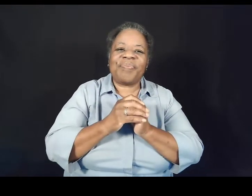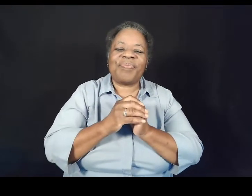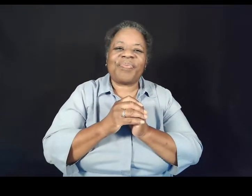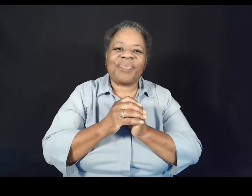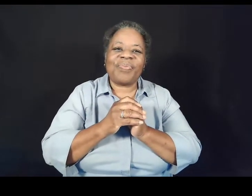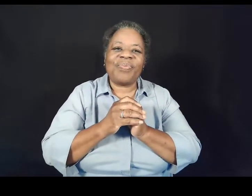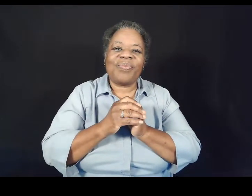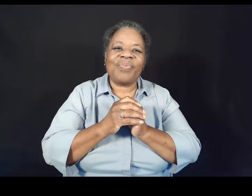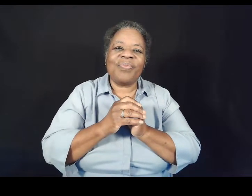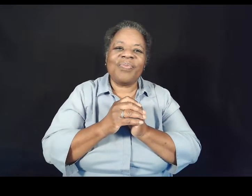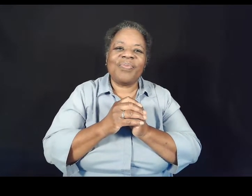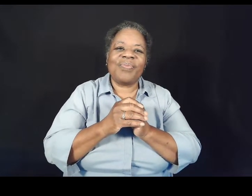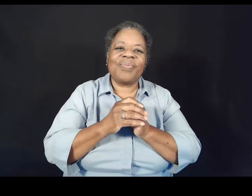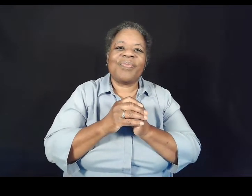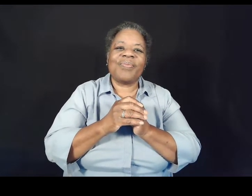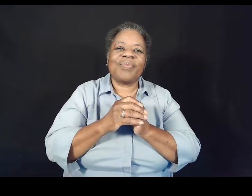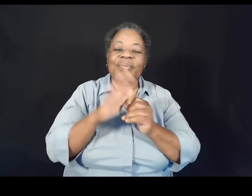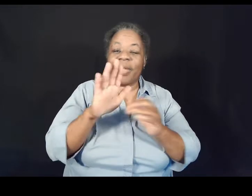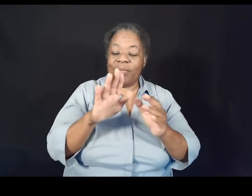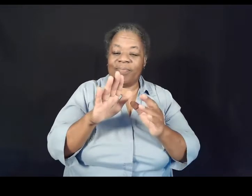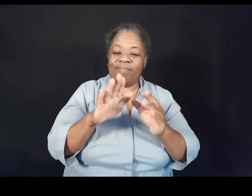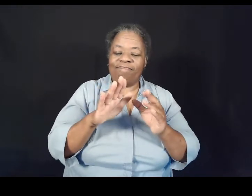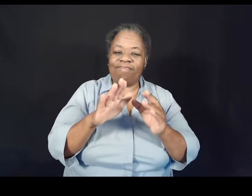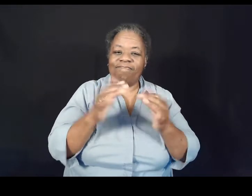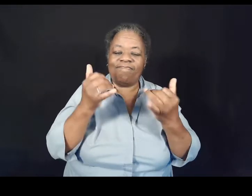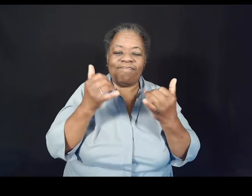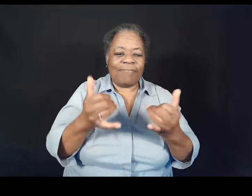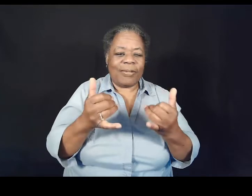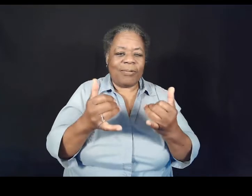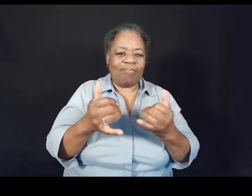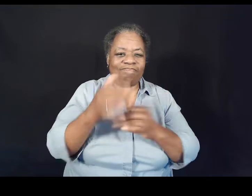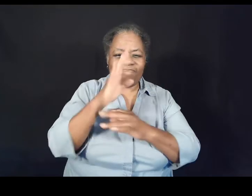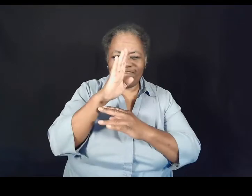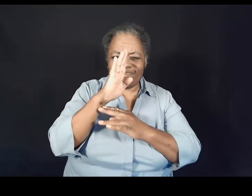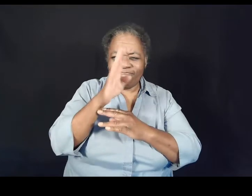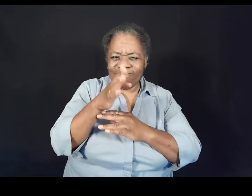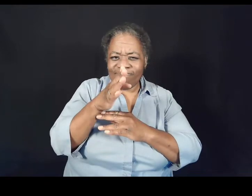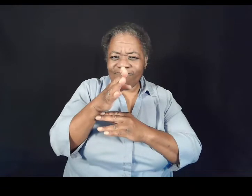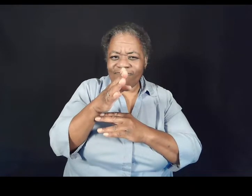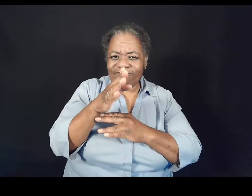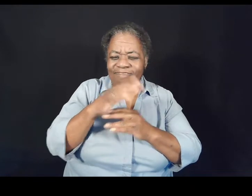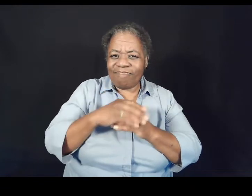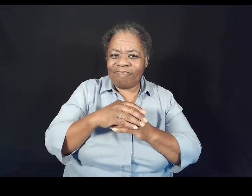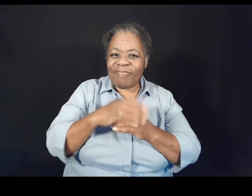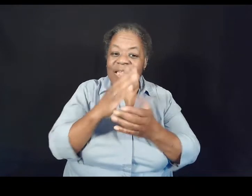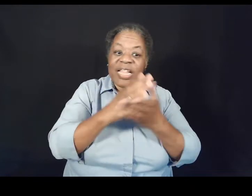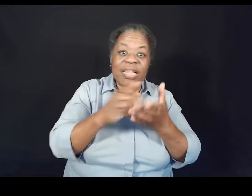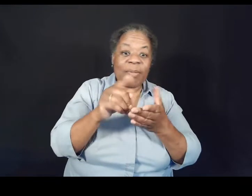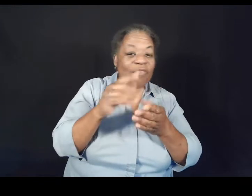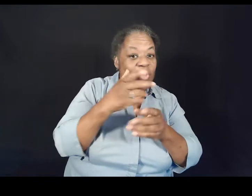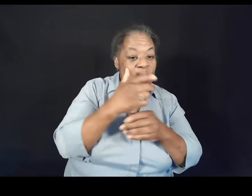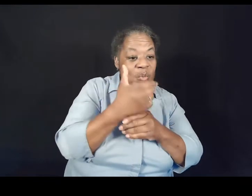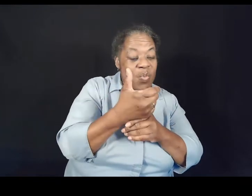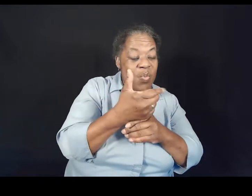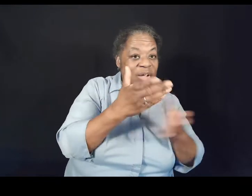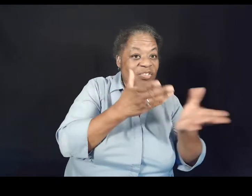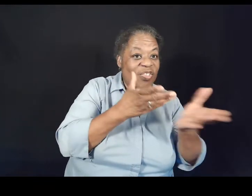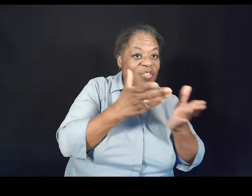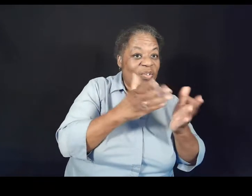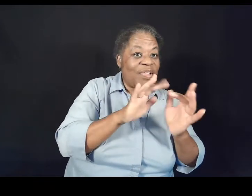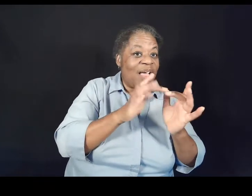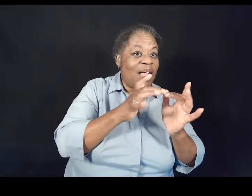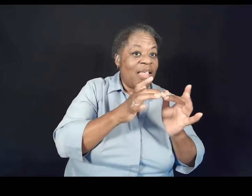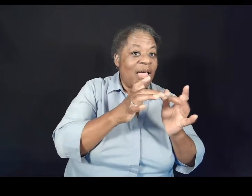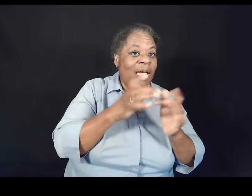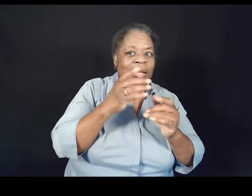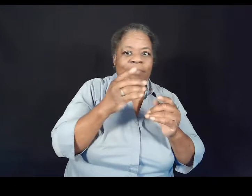Now, can I take a moment to get a little personal? Some of you are watching this service online because you just couldn't make